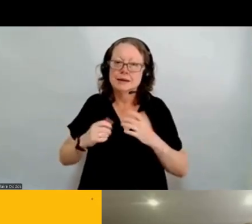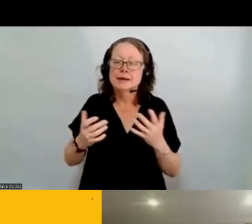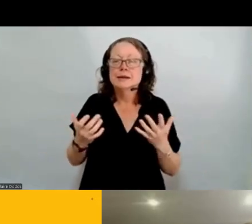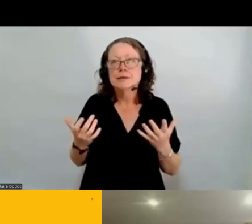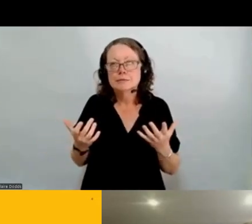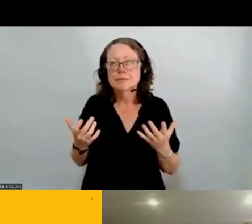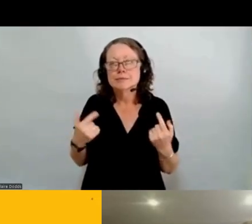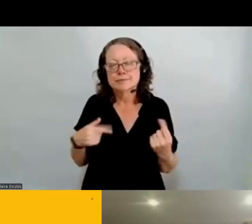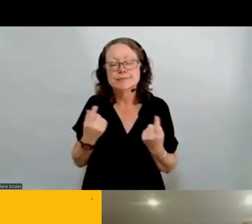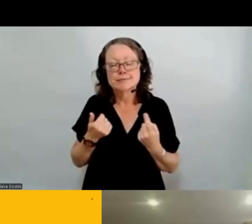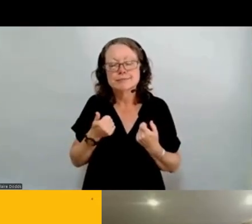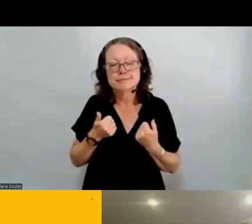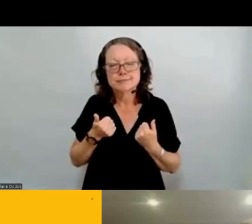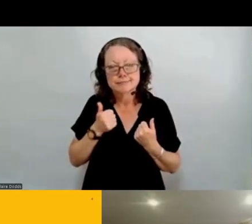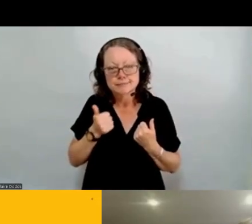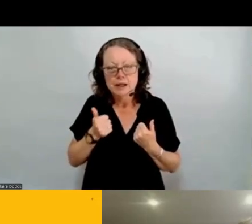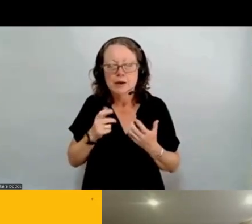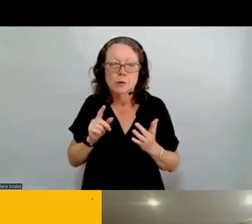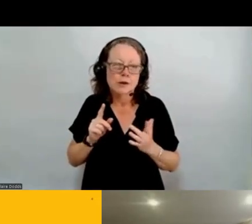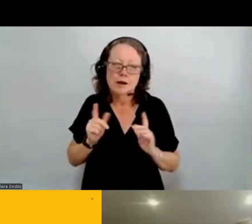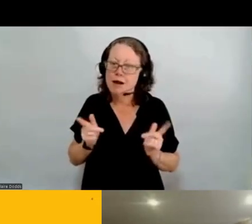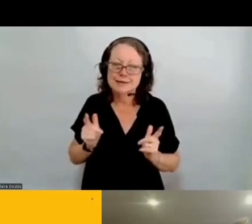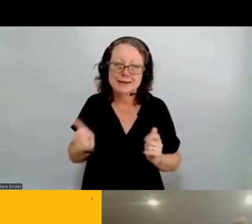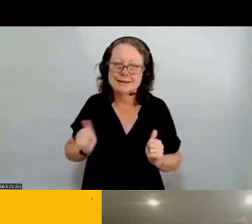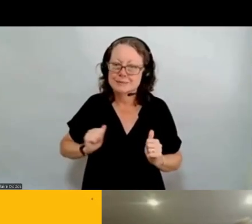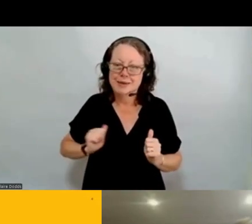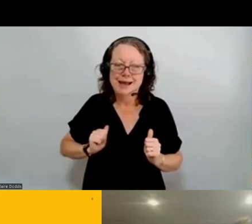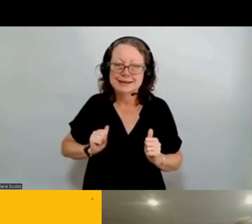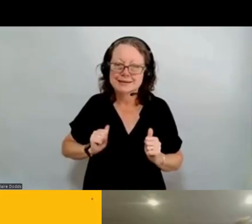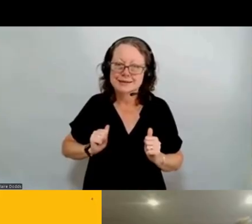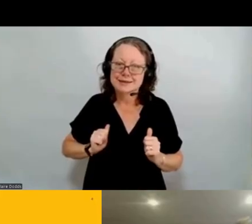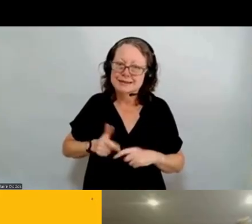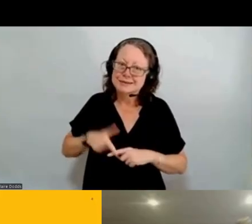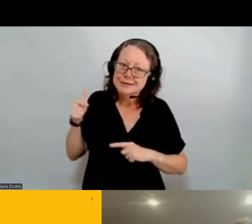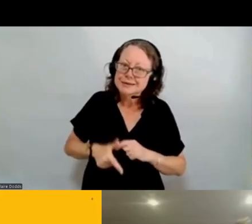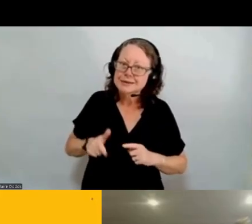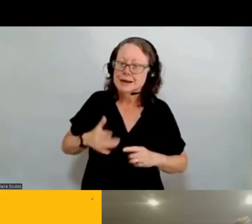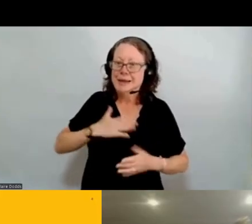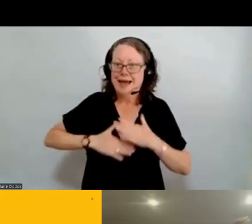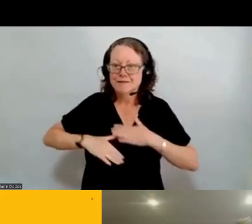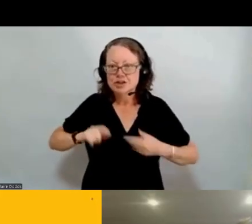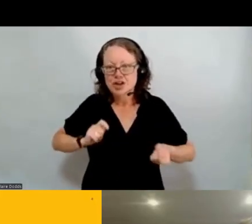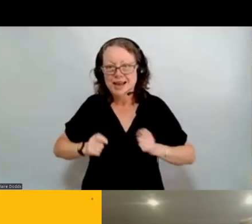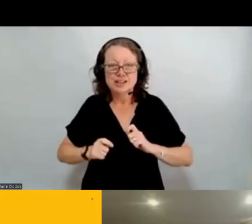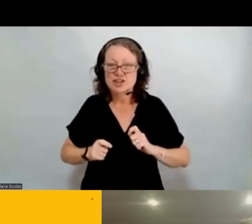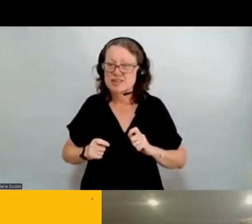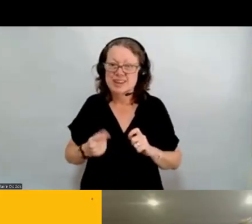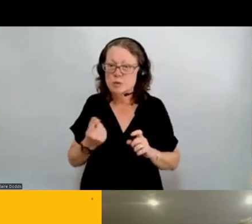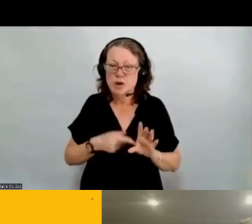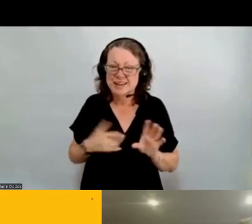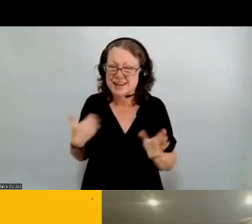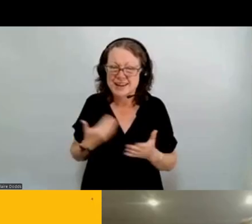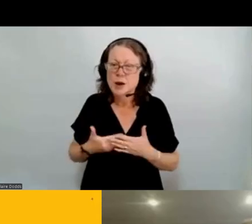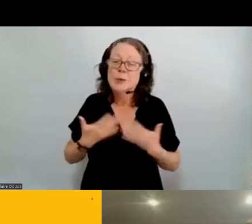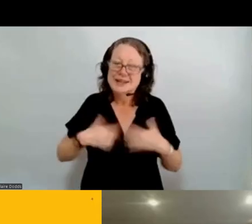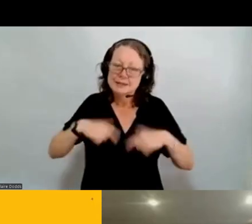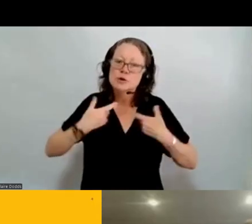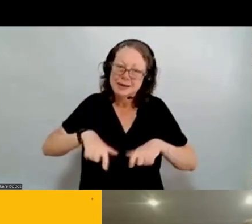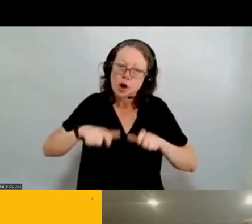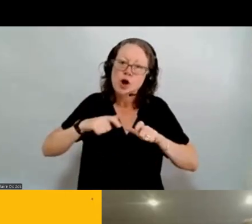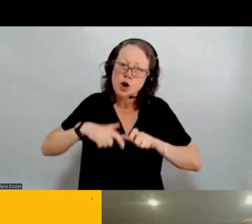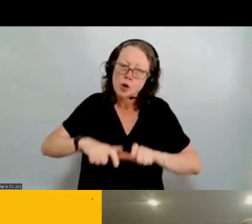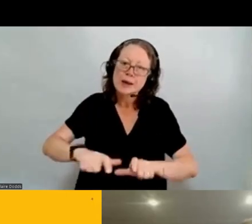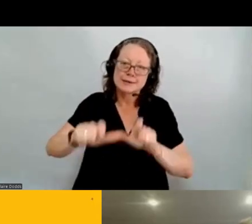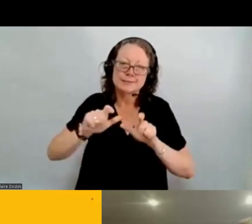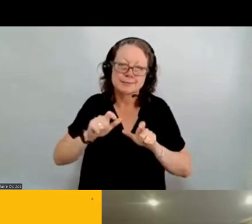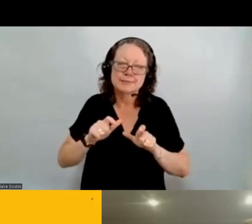in-depth sustained behavior change we want to see in just 11 and a half months of campaigning. We really need this to be ongoing. And we think the Goal